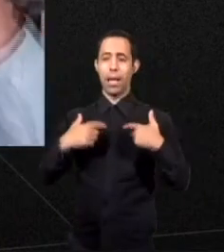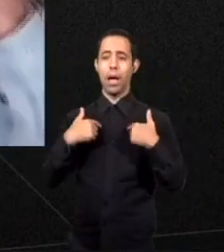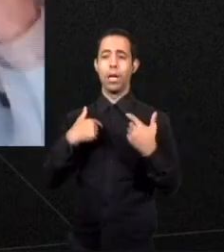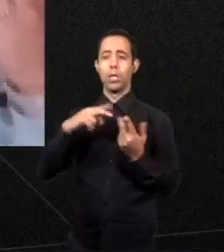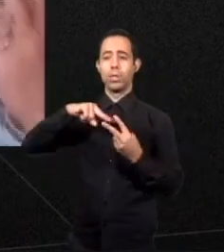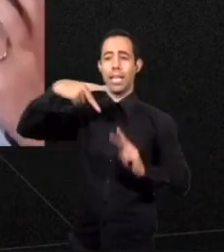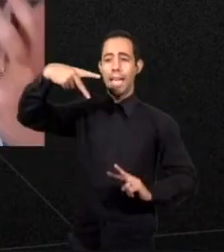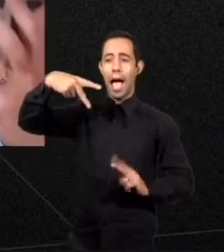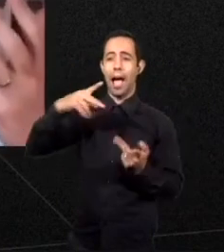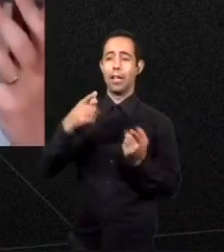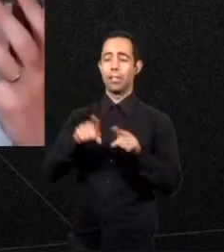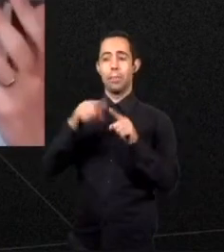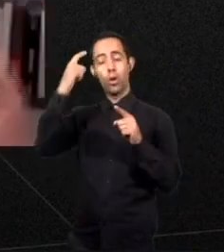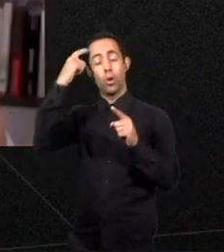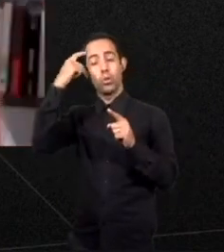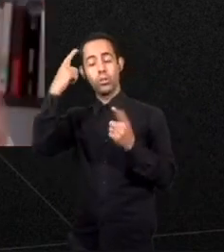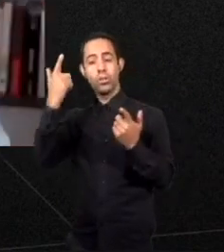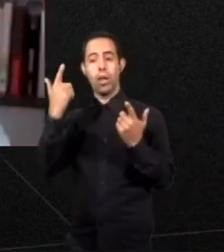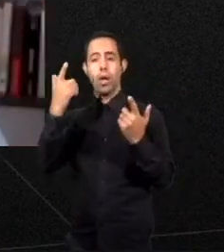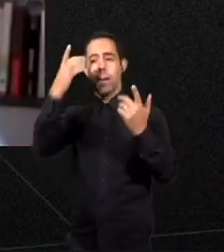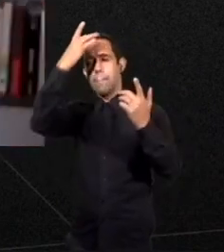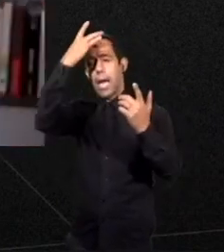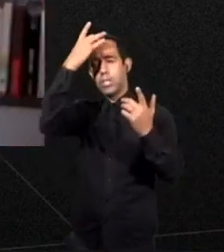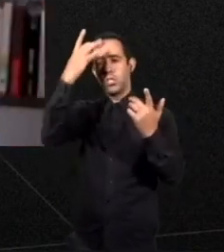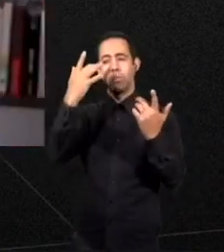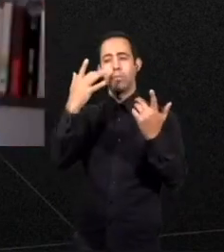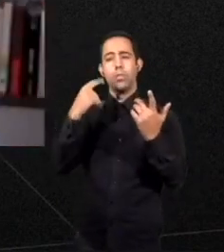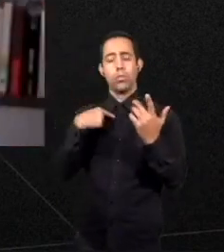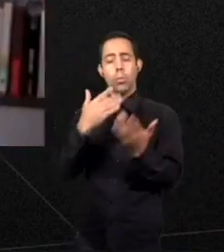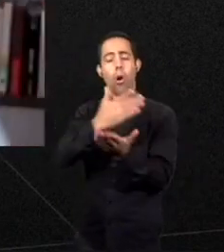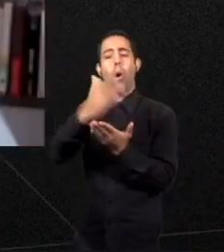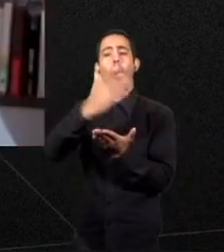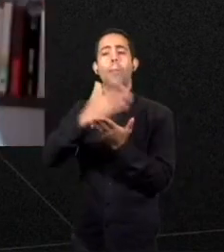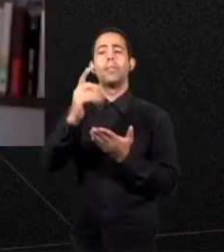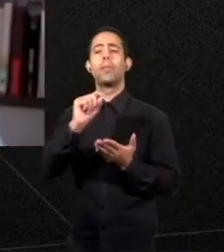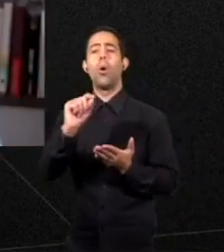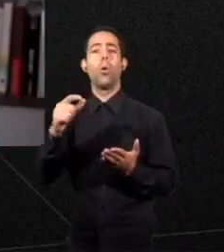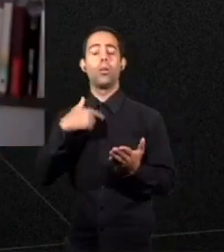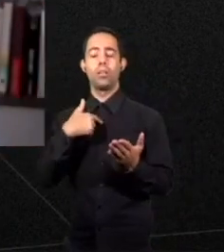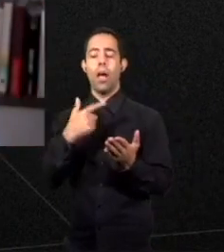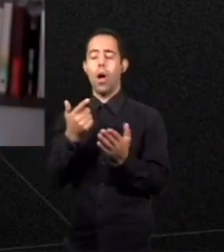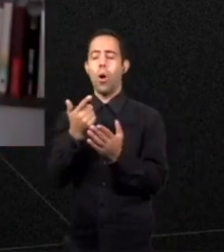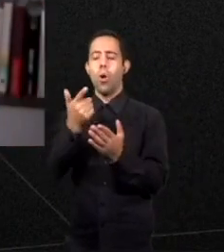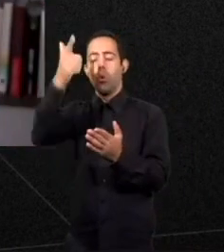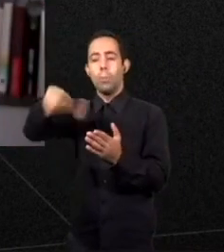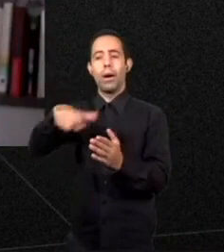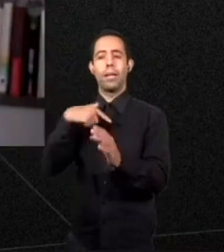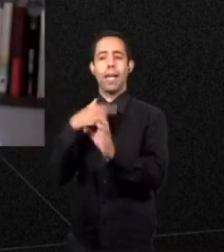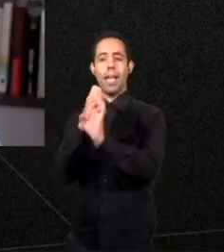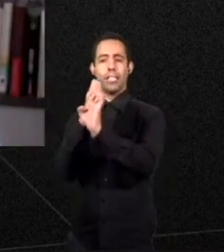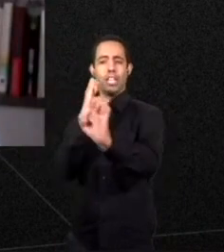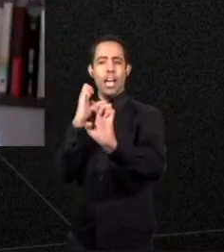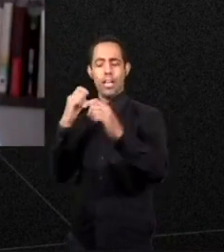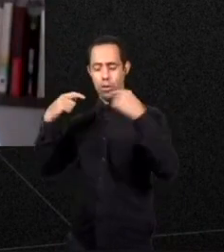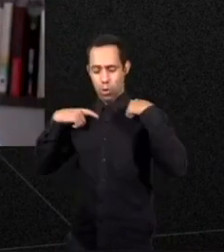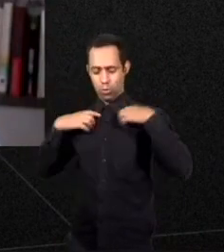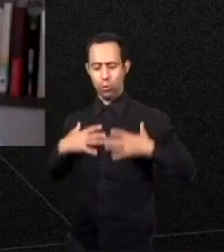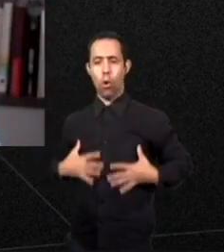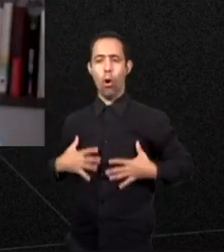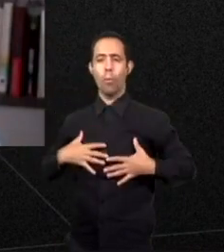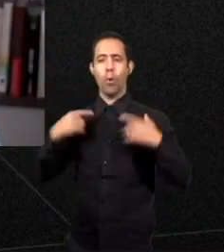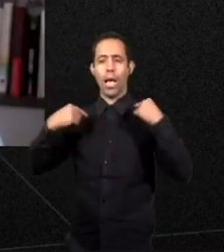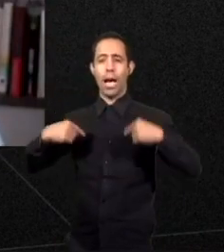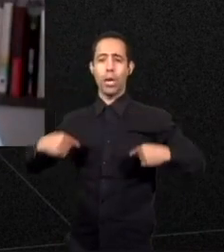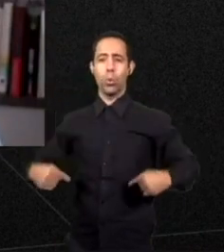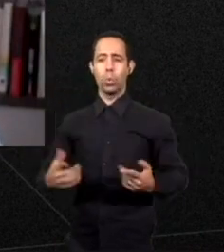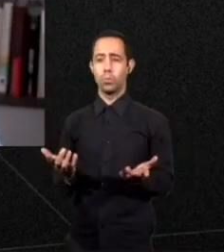our minds, to start re-engineering our organic bodies, and also to start